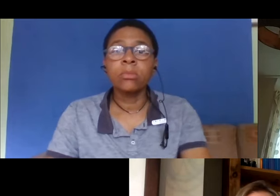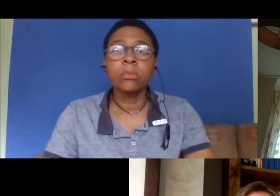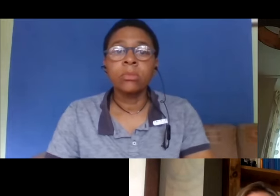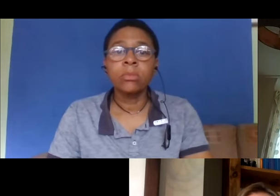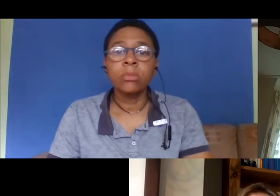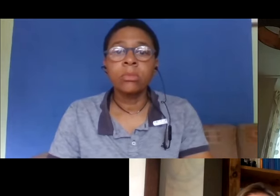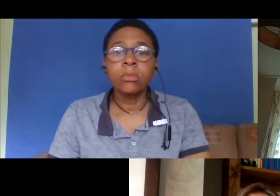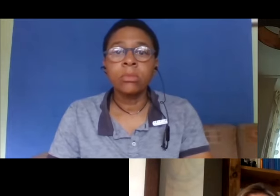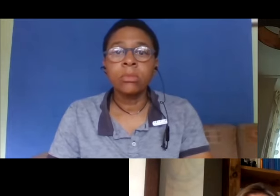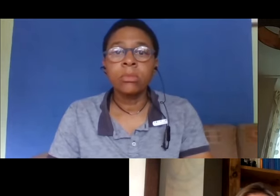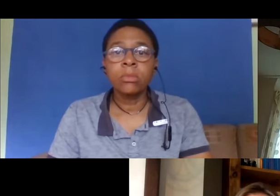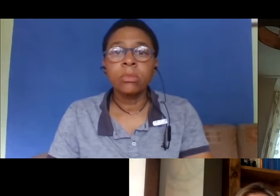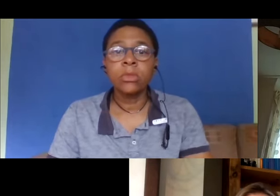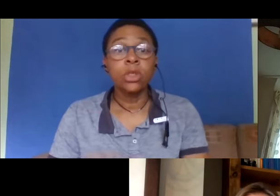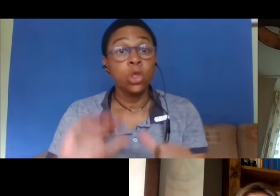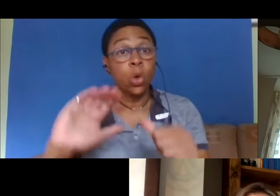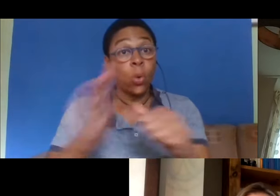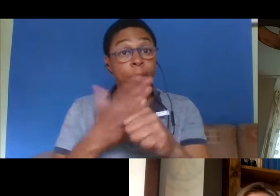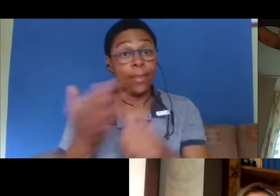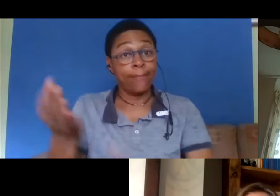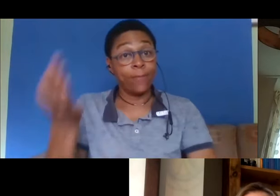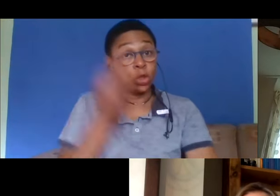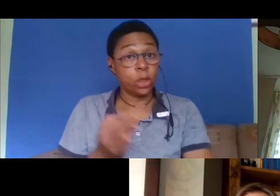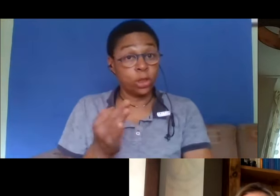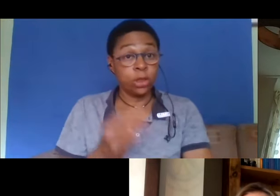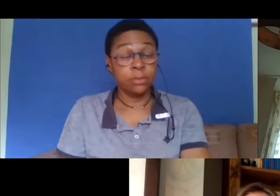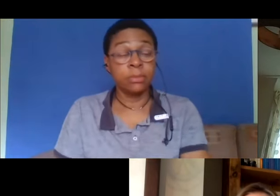the first one,